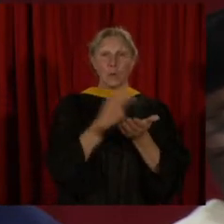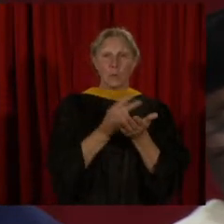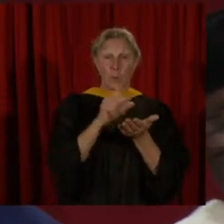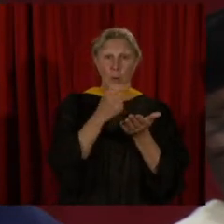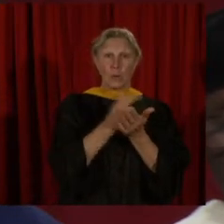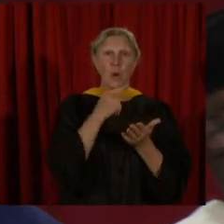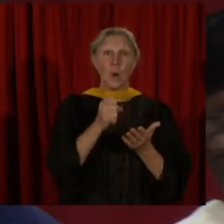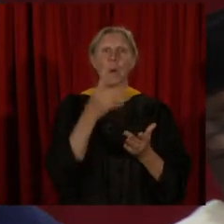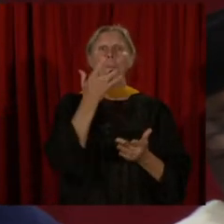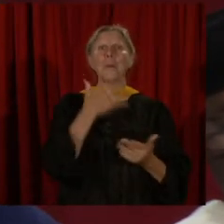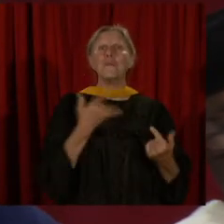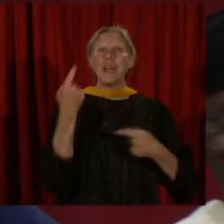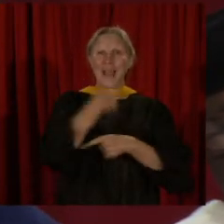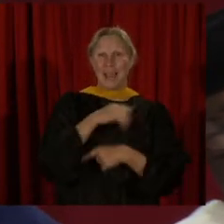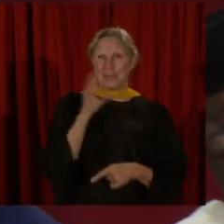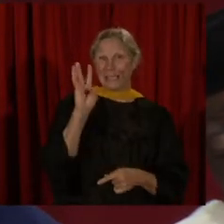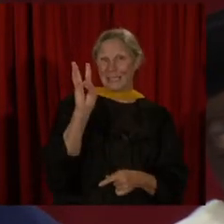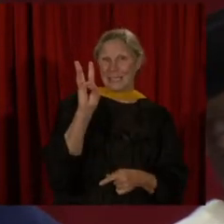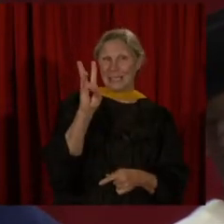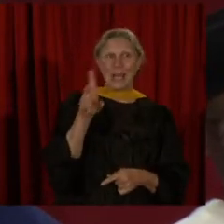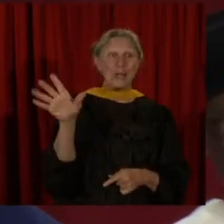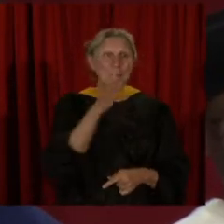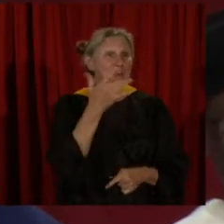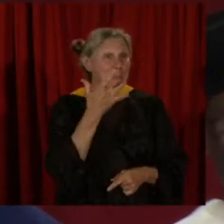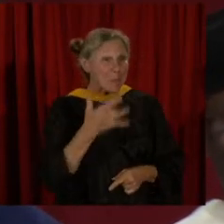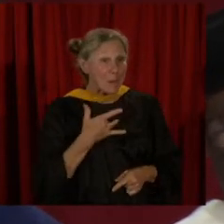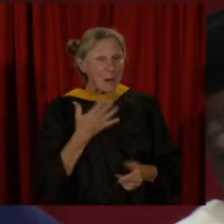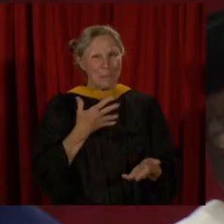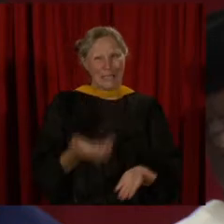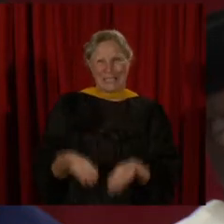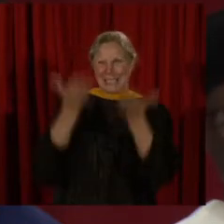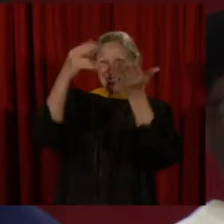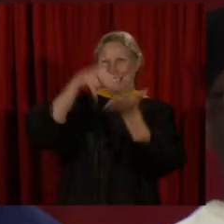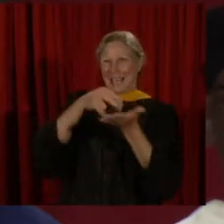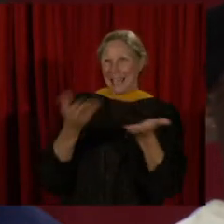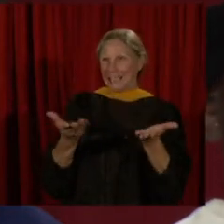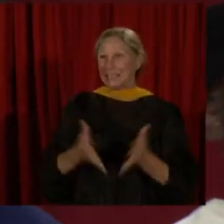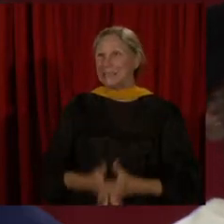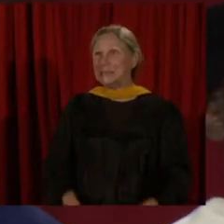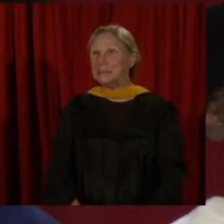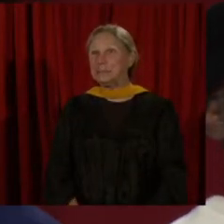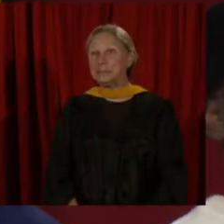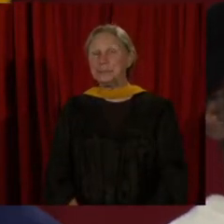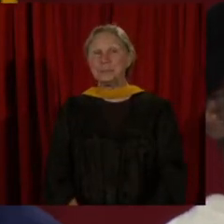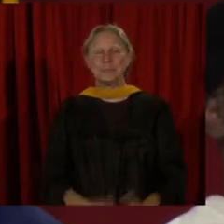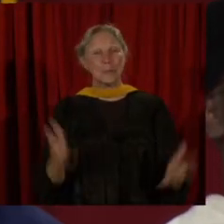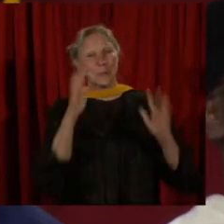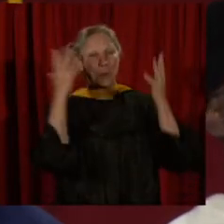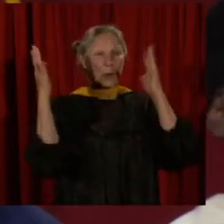celebrating birthdays today. If you're celebrating a birthday, would you please stand?